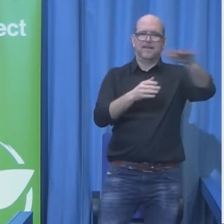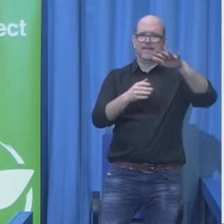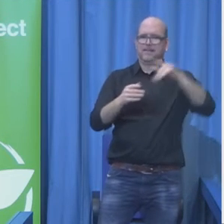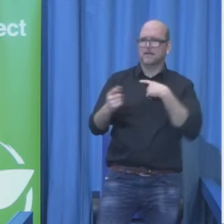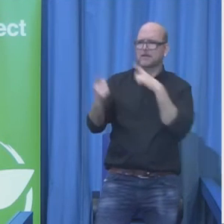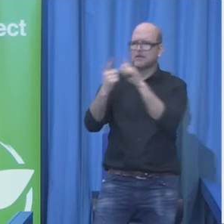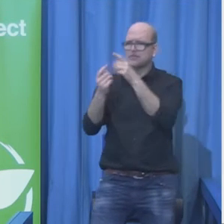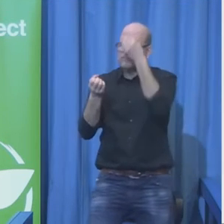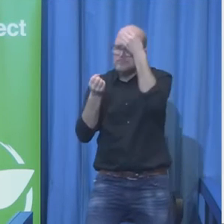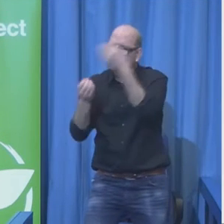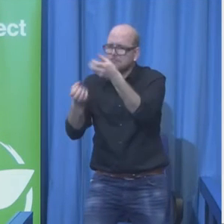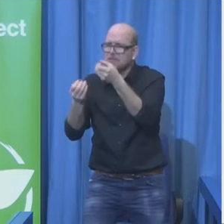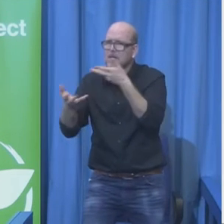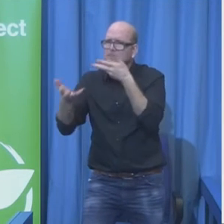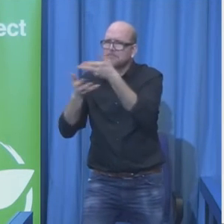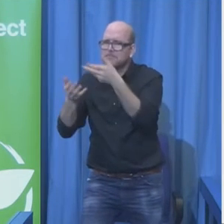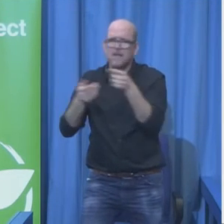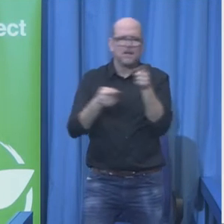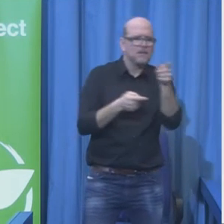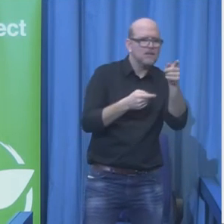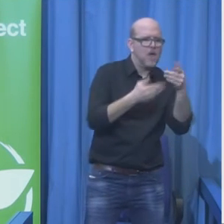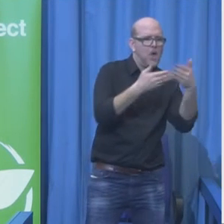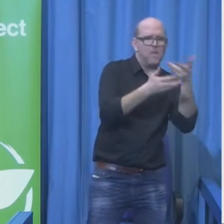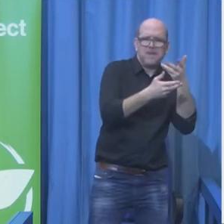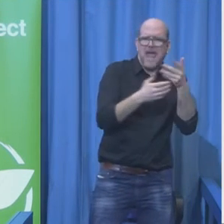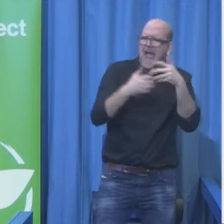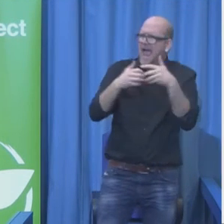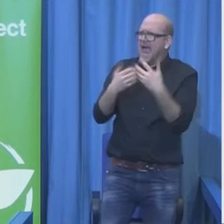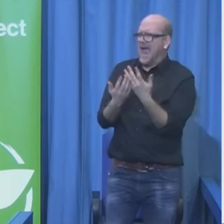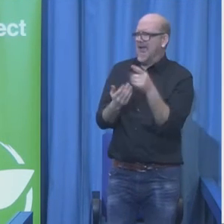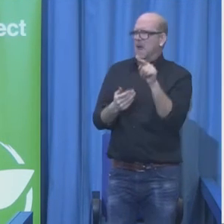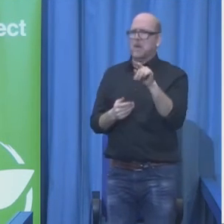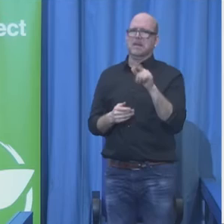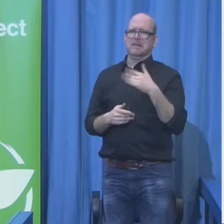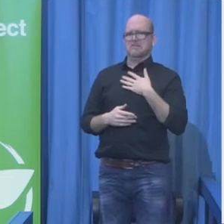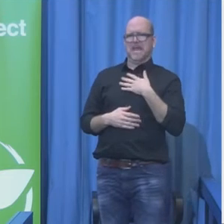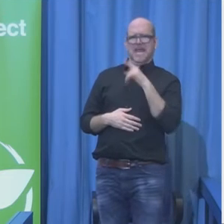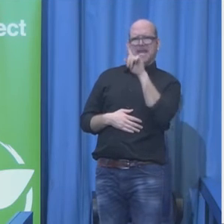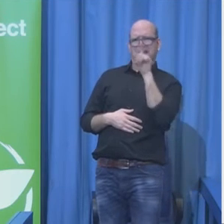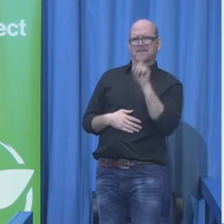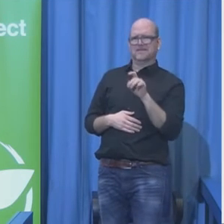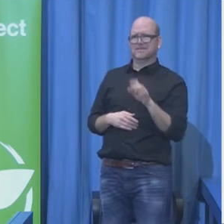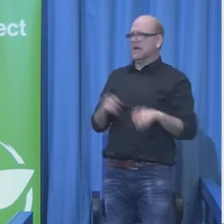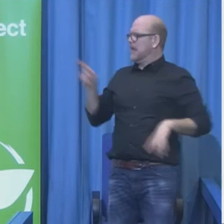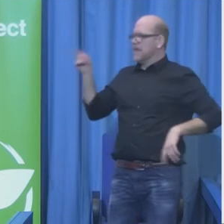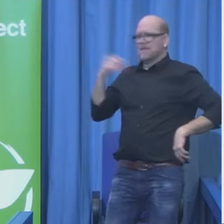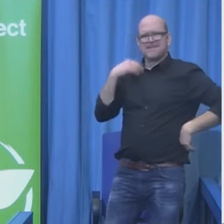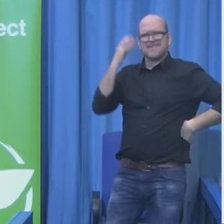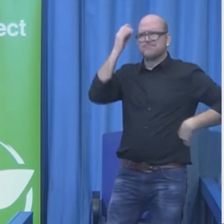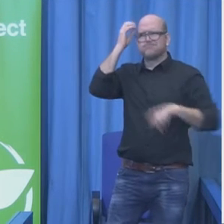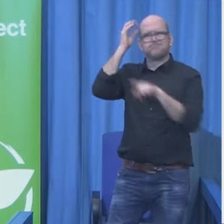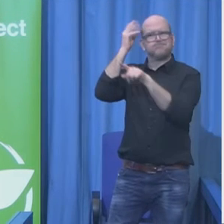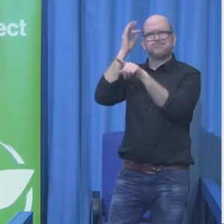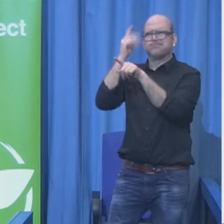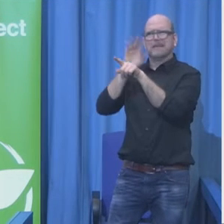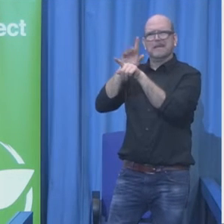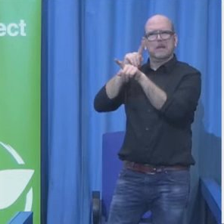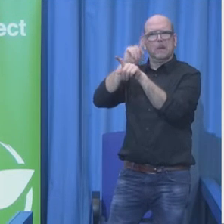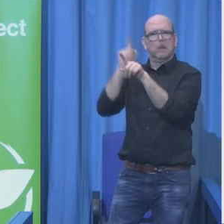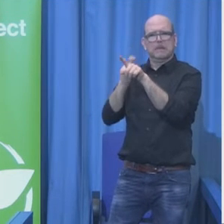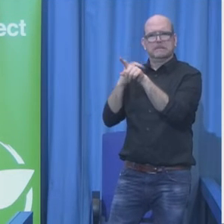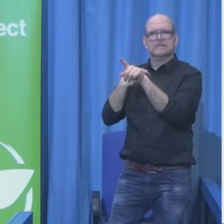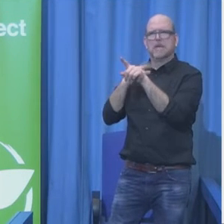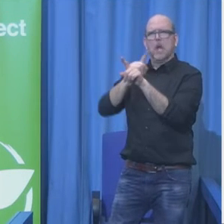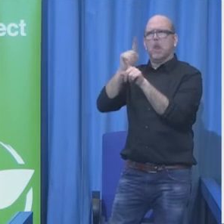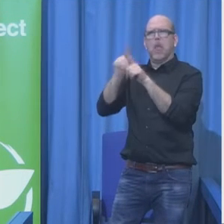to think about the question. The question was not easy, so you have a few minutes to think about it. But I will finalize first to get a few more comments